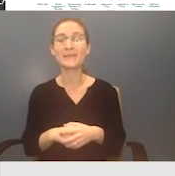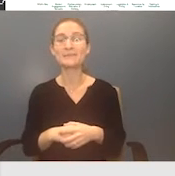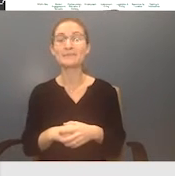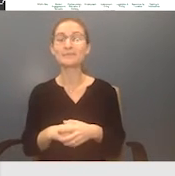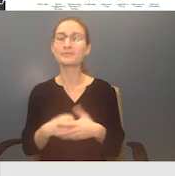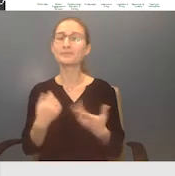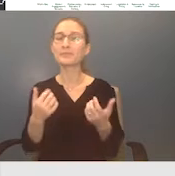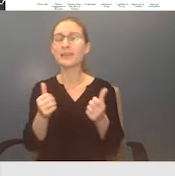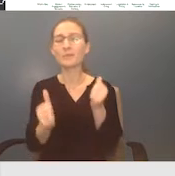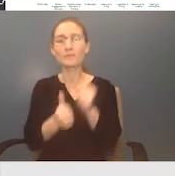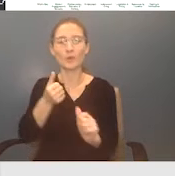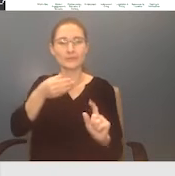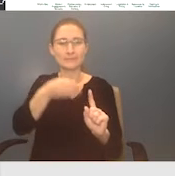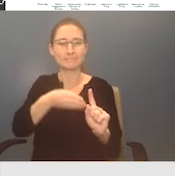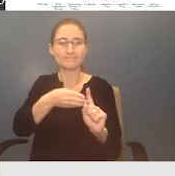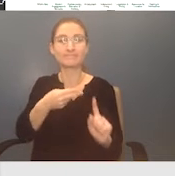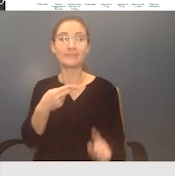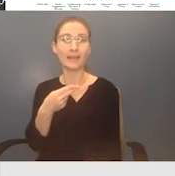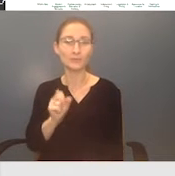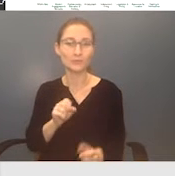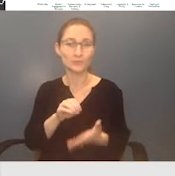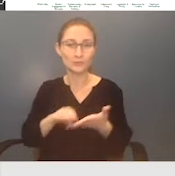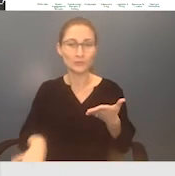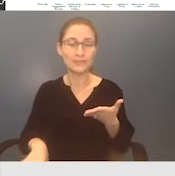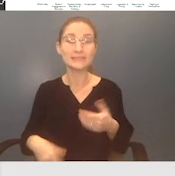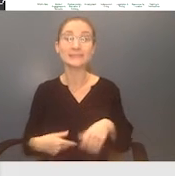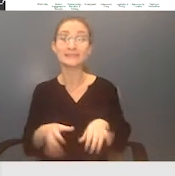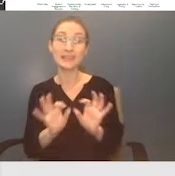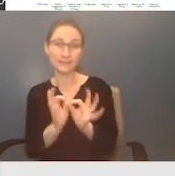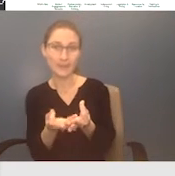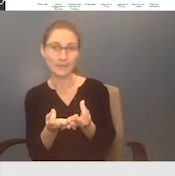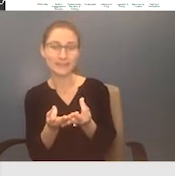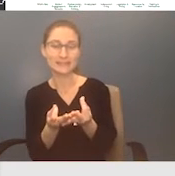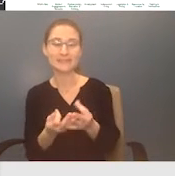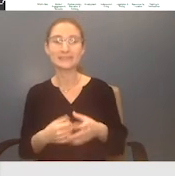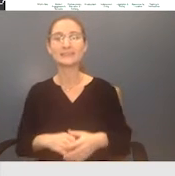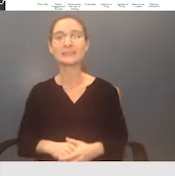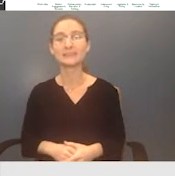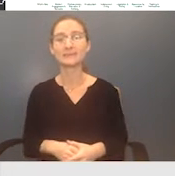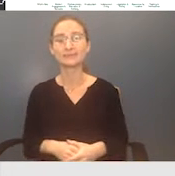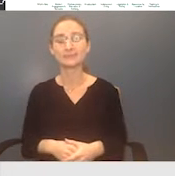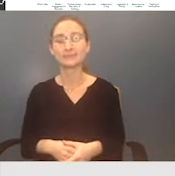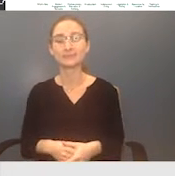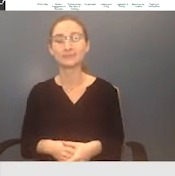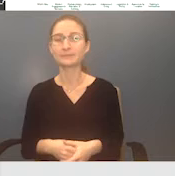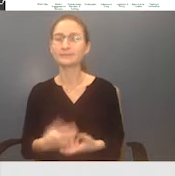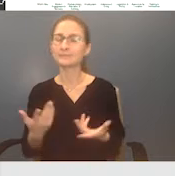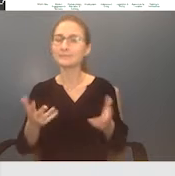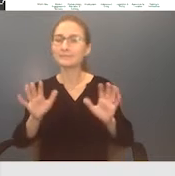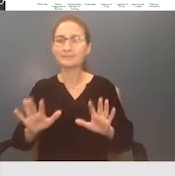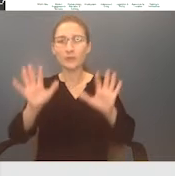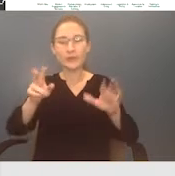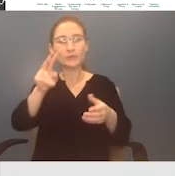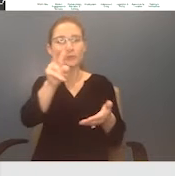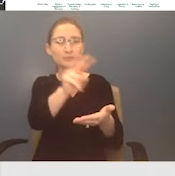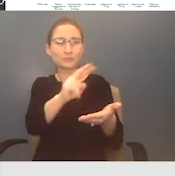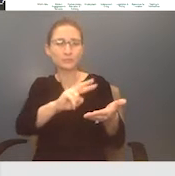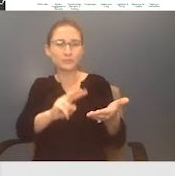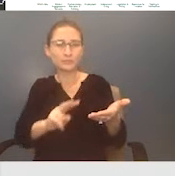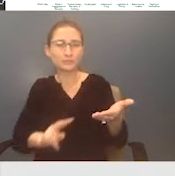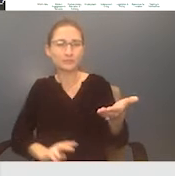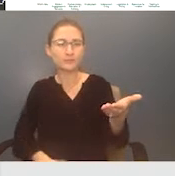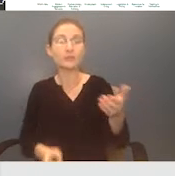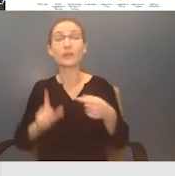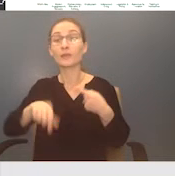like high school for families. This is a great thing to sort of read and go over as